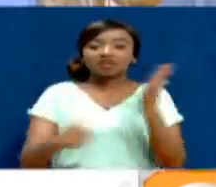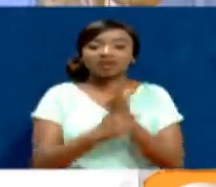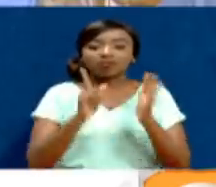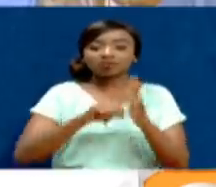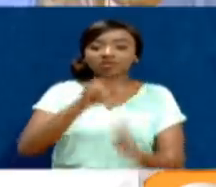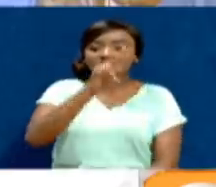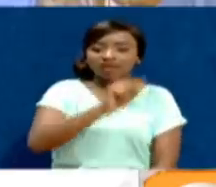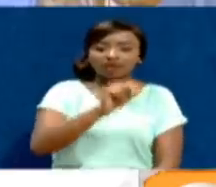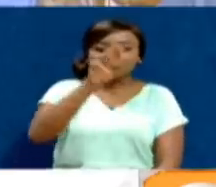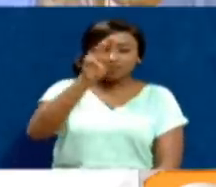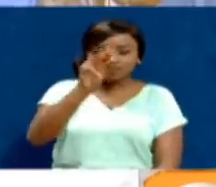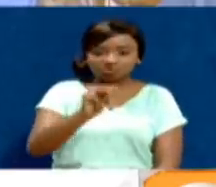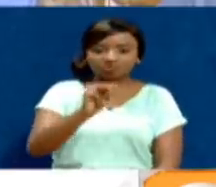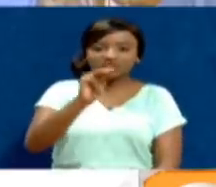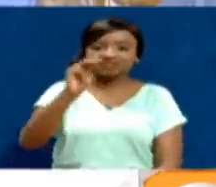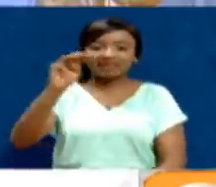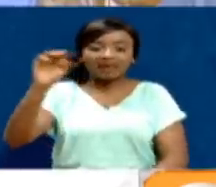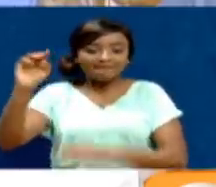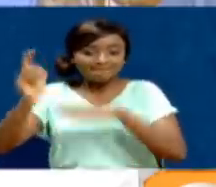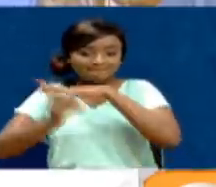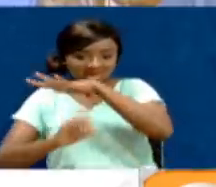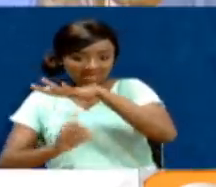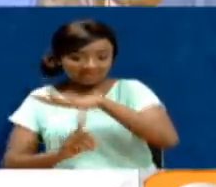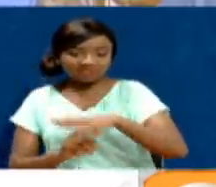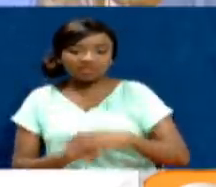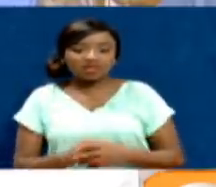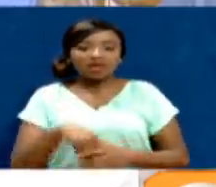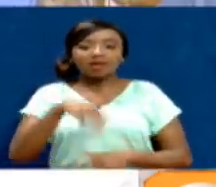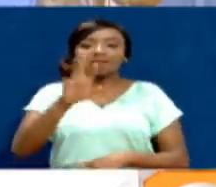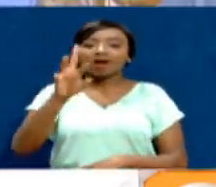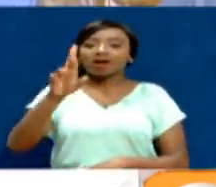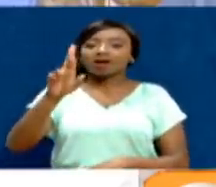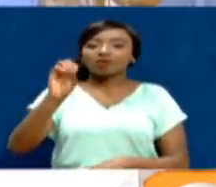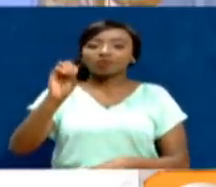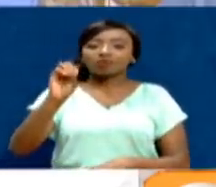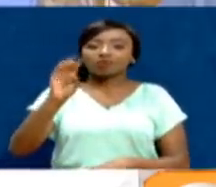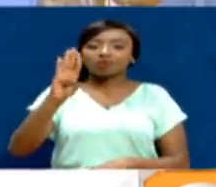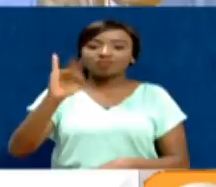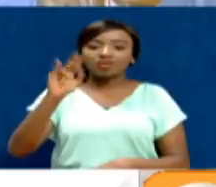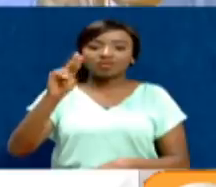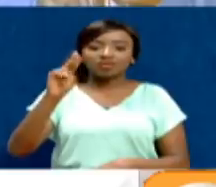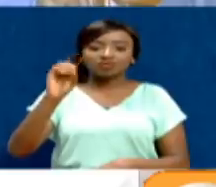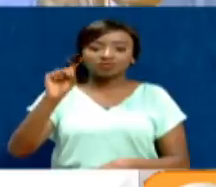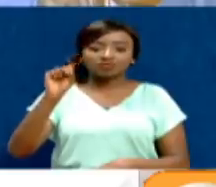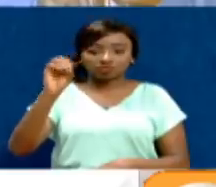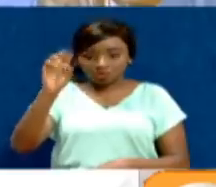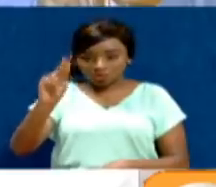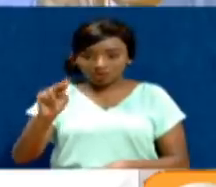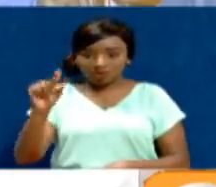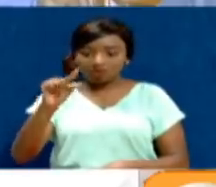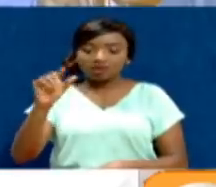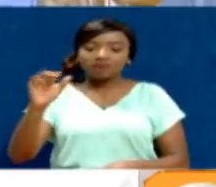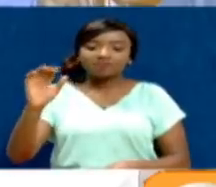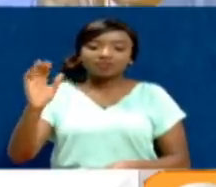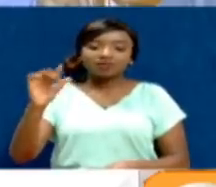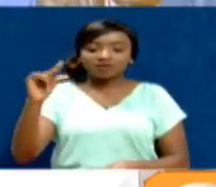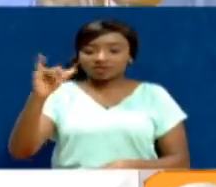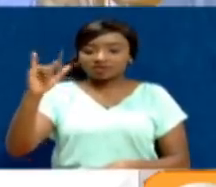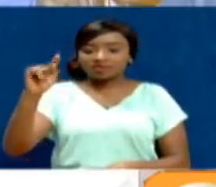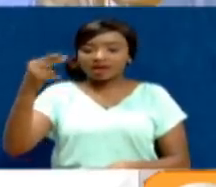Nairobi Metropolitan Ministry. The minister was Robinson Githae. The assistant minister was, I think, Elizabeth